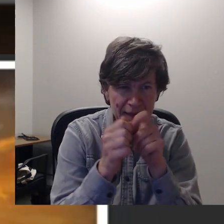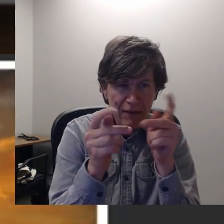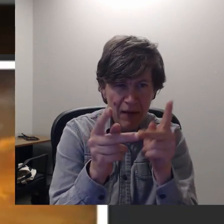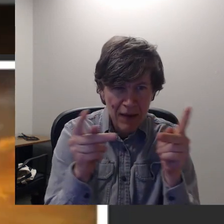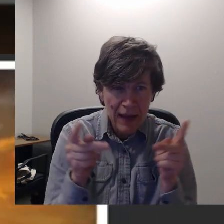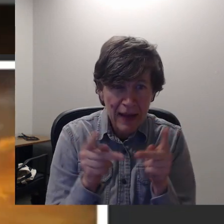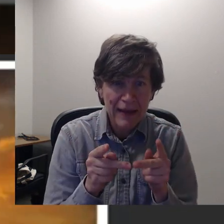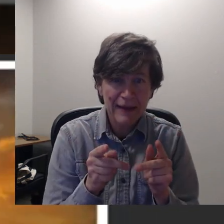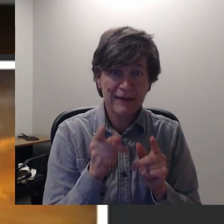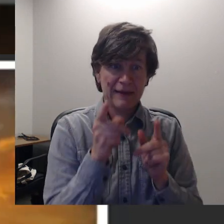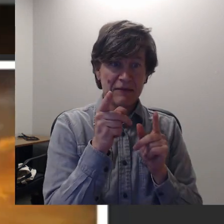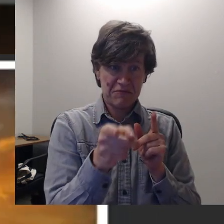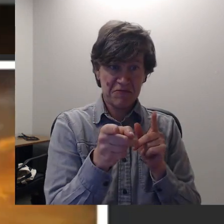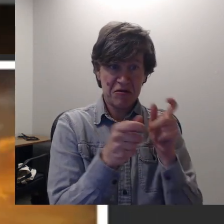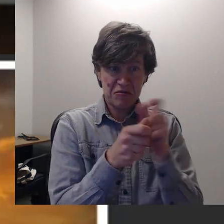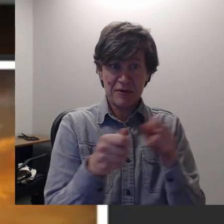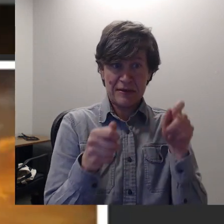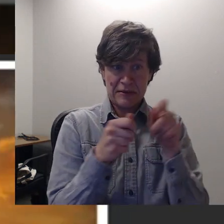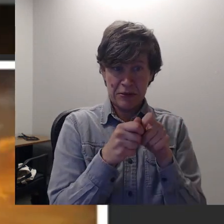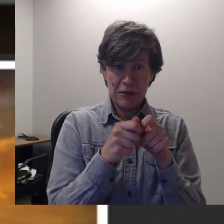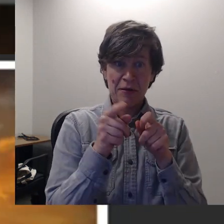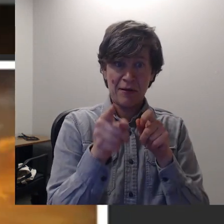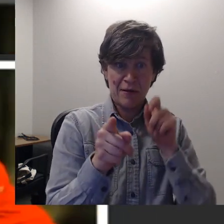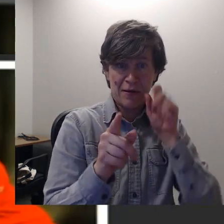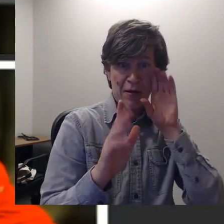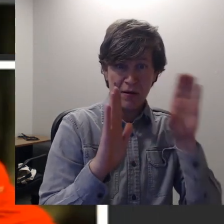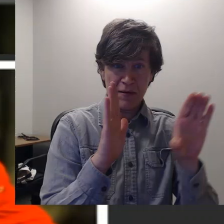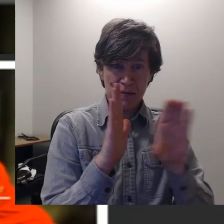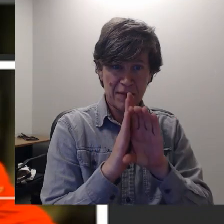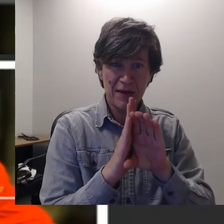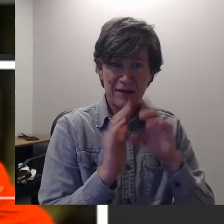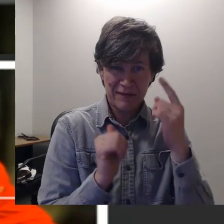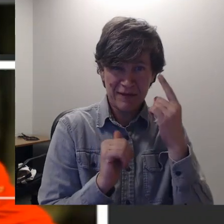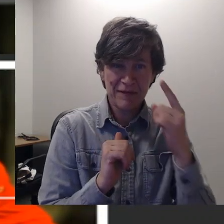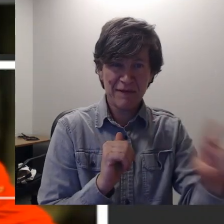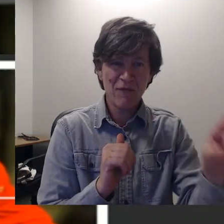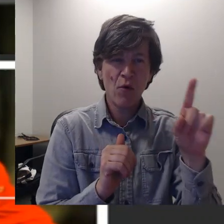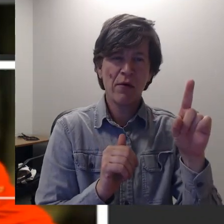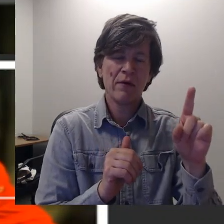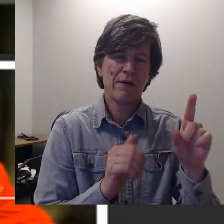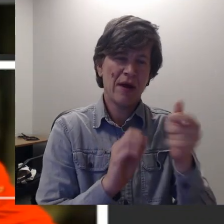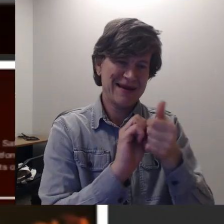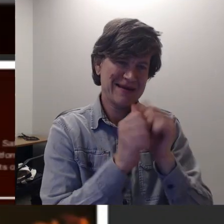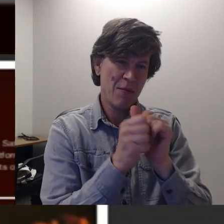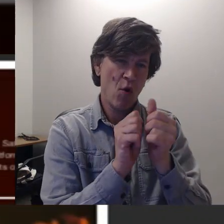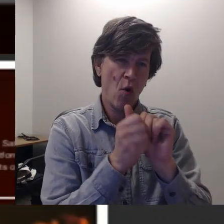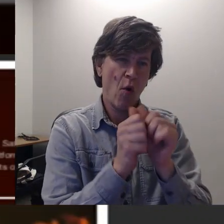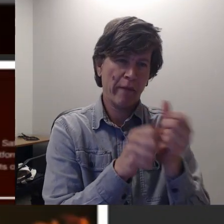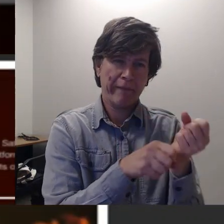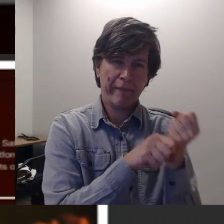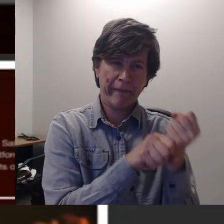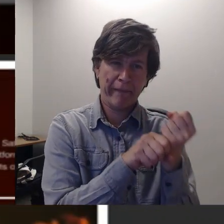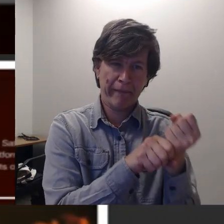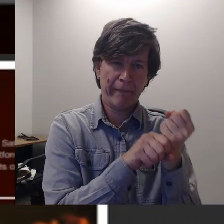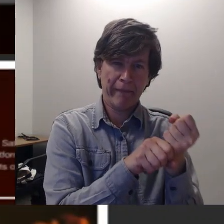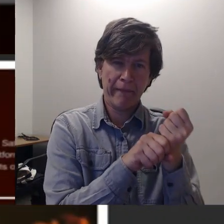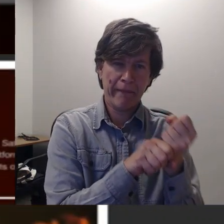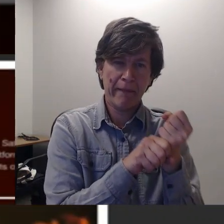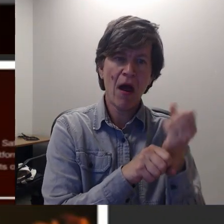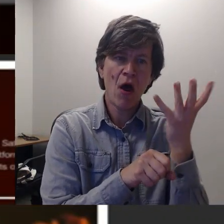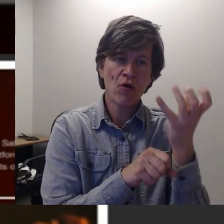So this particular presentation was for the Ashes. So obviously you get a lot of cricket-themed imagery, but you also want to get the